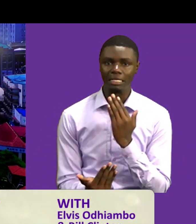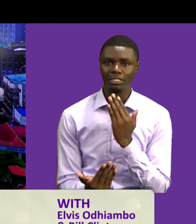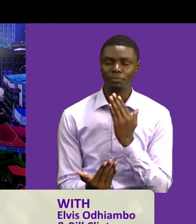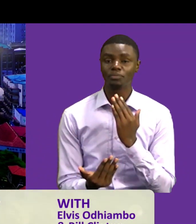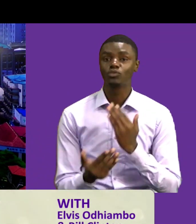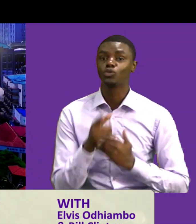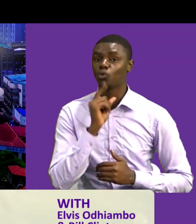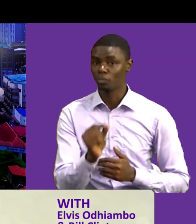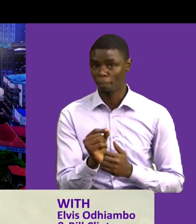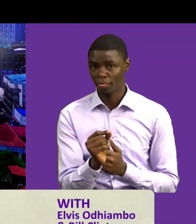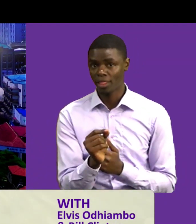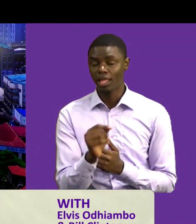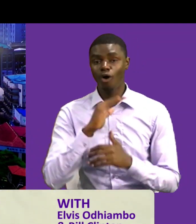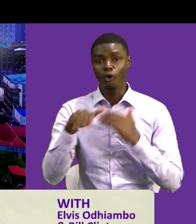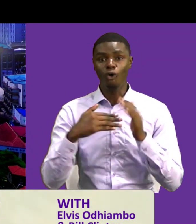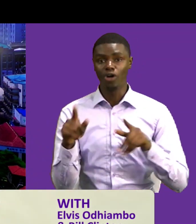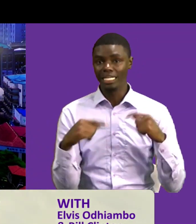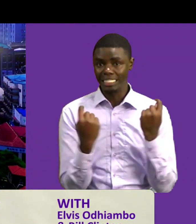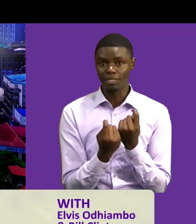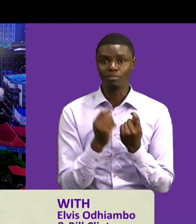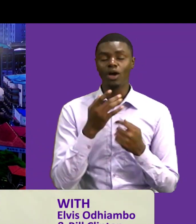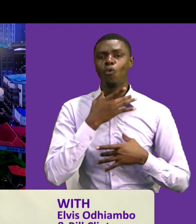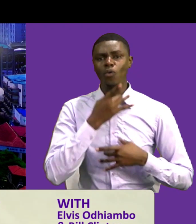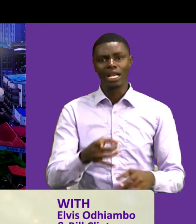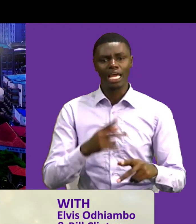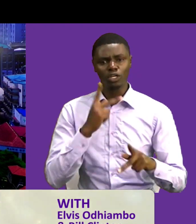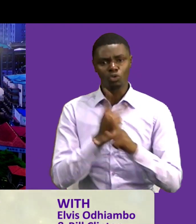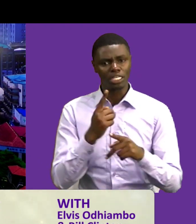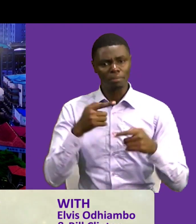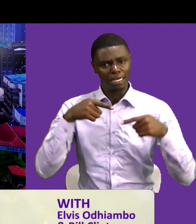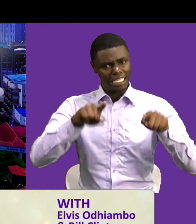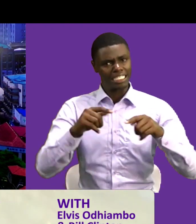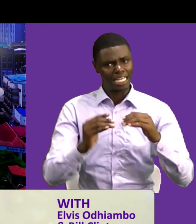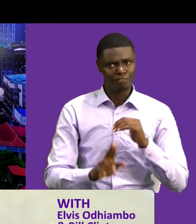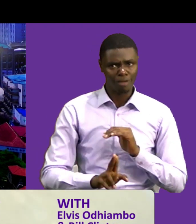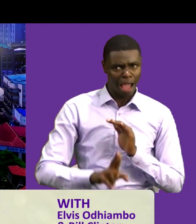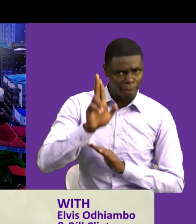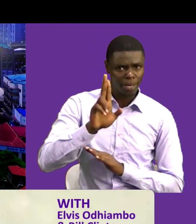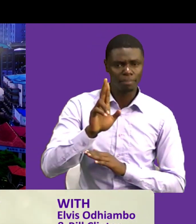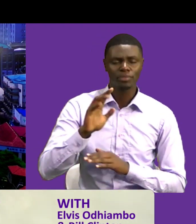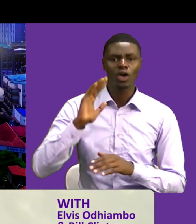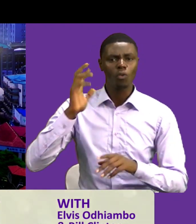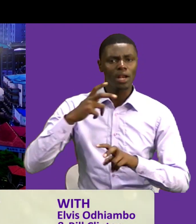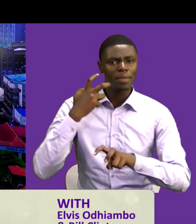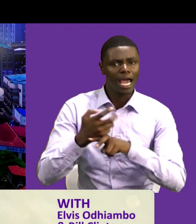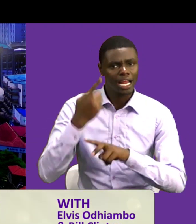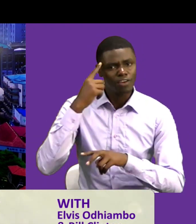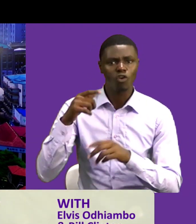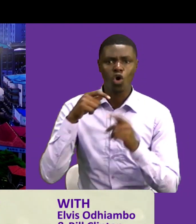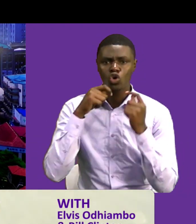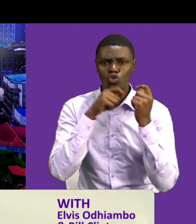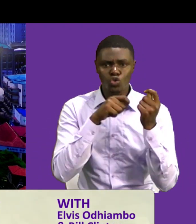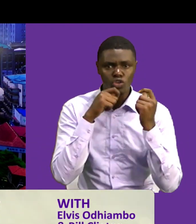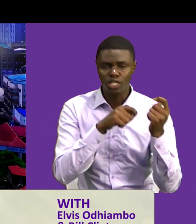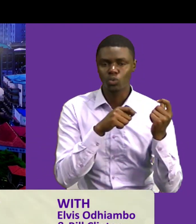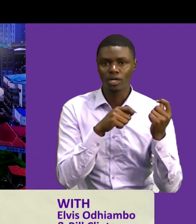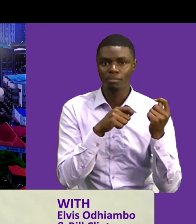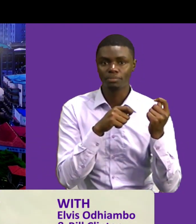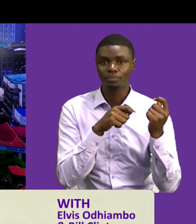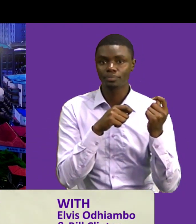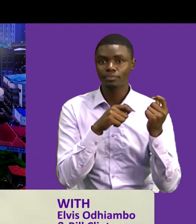football. So every team would like to keep itself up there. So it will be hard for Nzoia Sugar